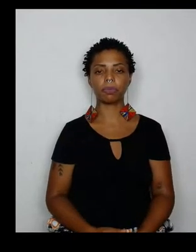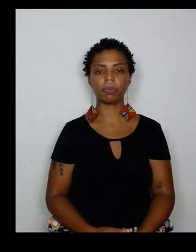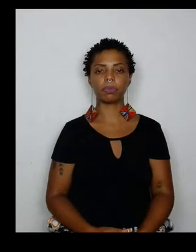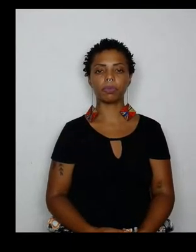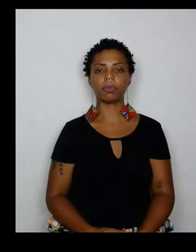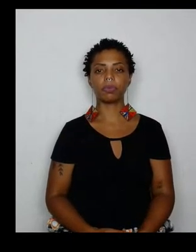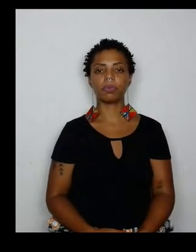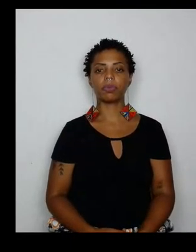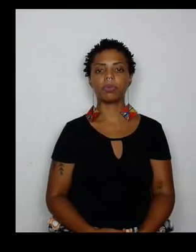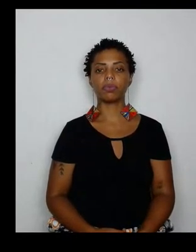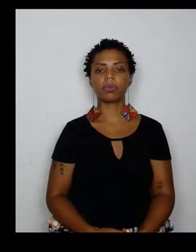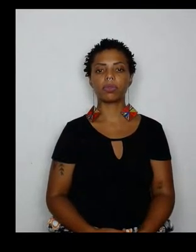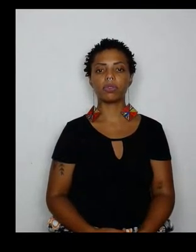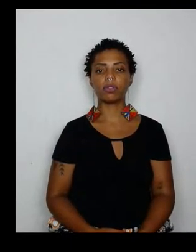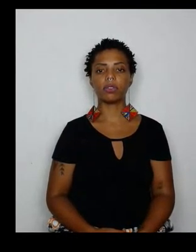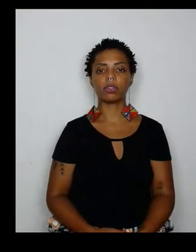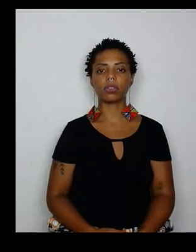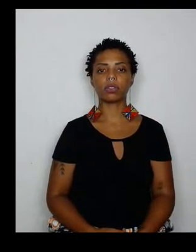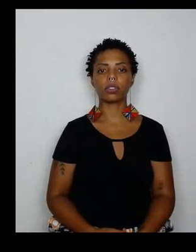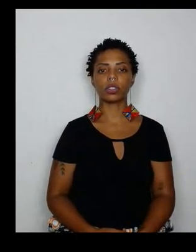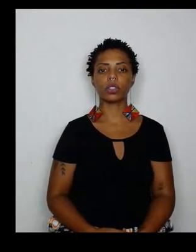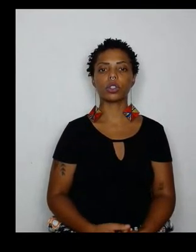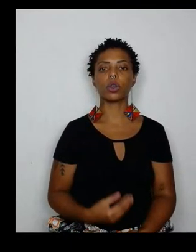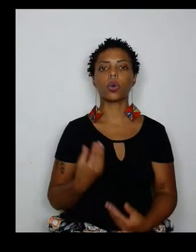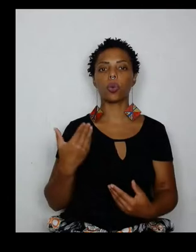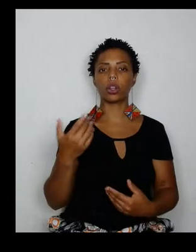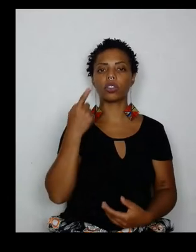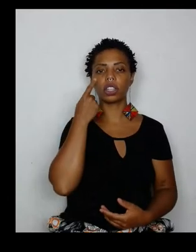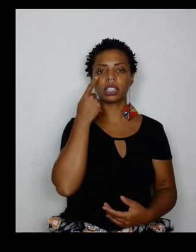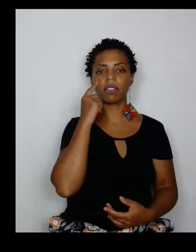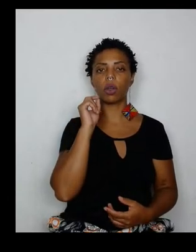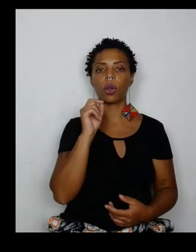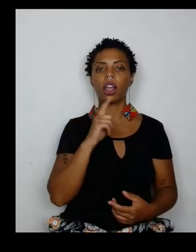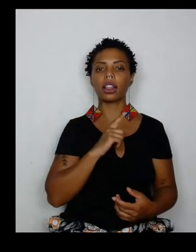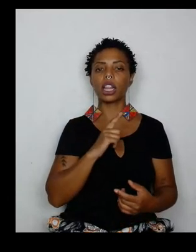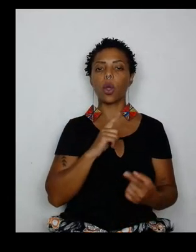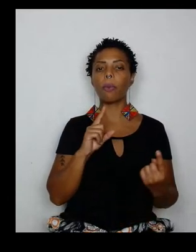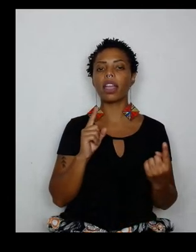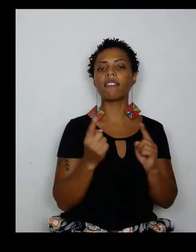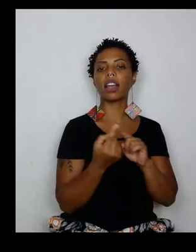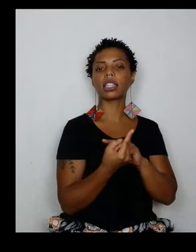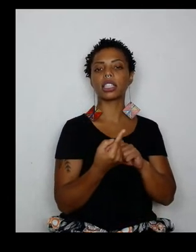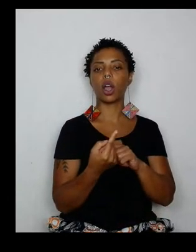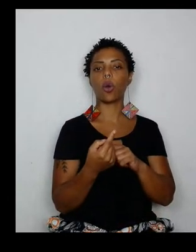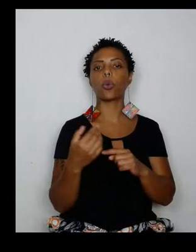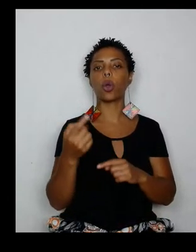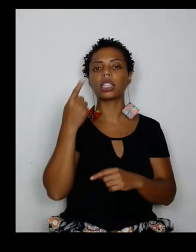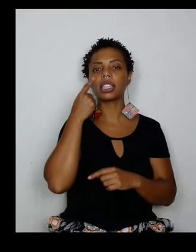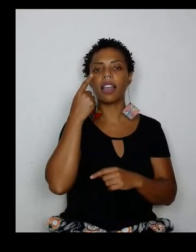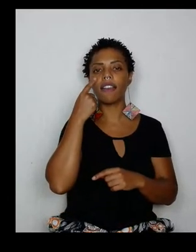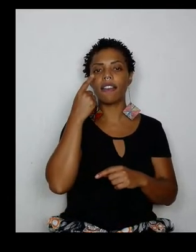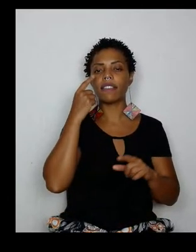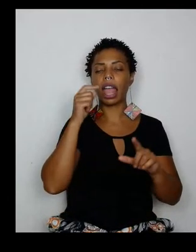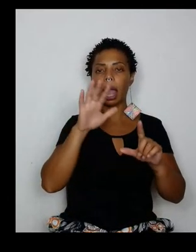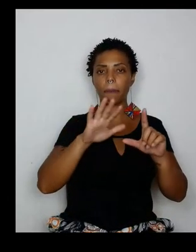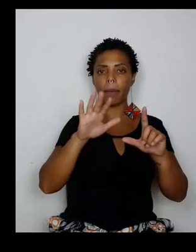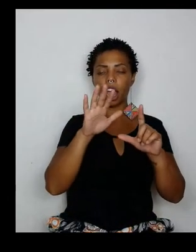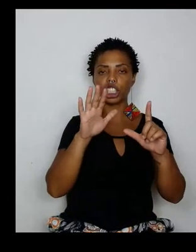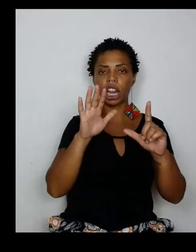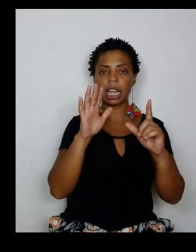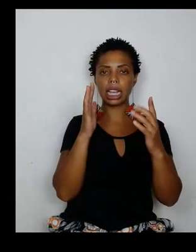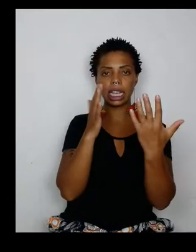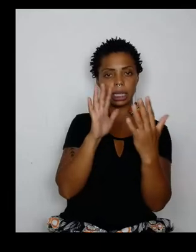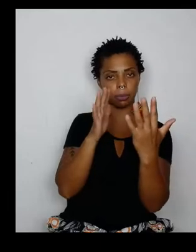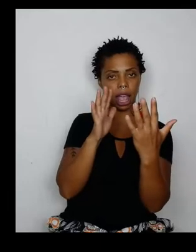with this inversion there you see where you see the mirror image it's as if this reworking of the olympia